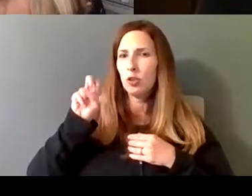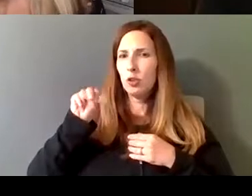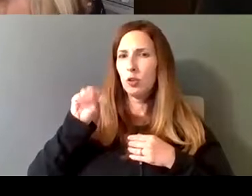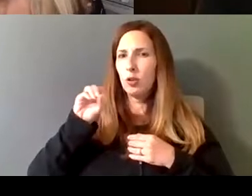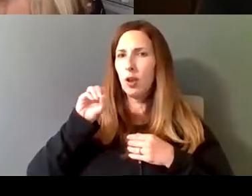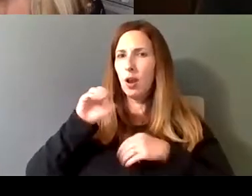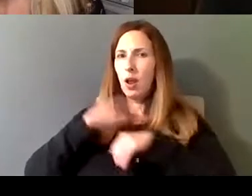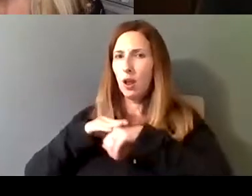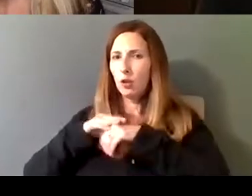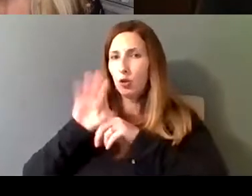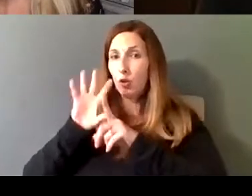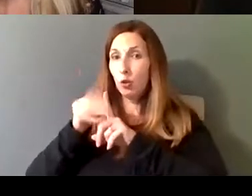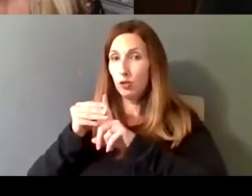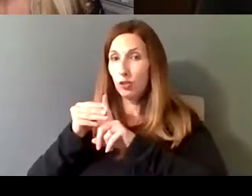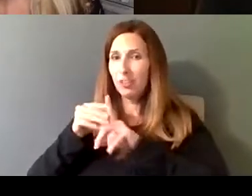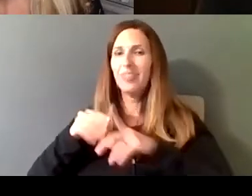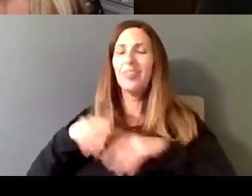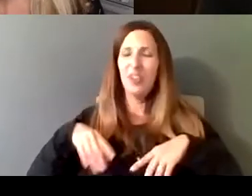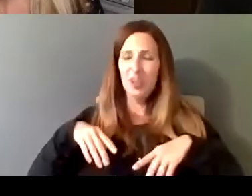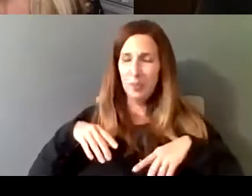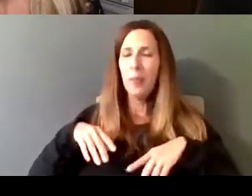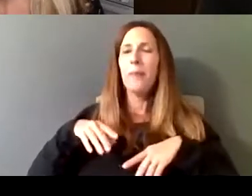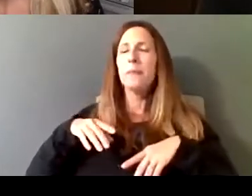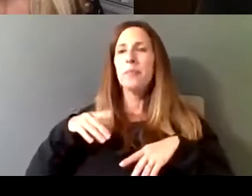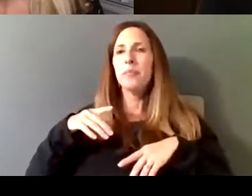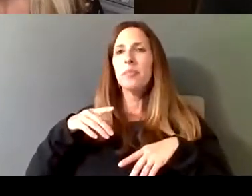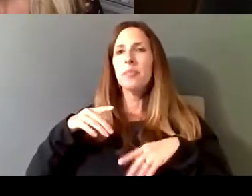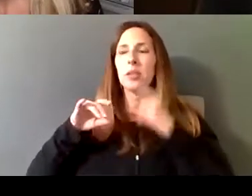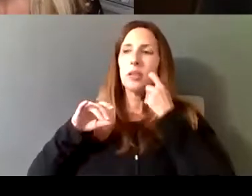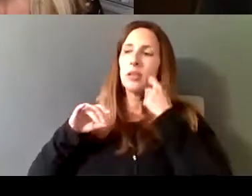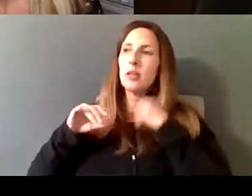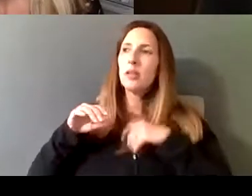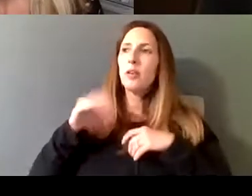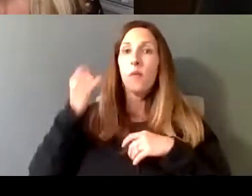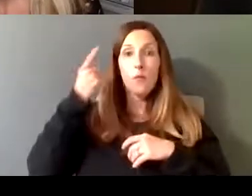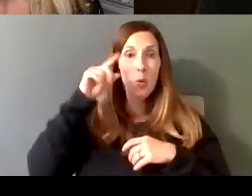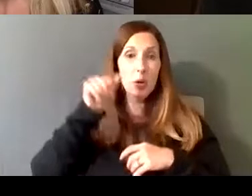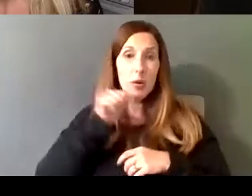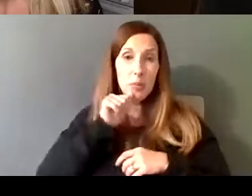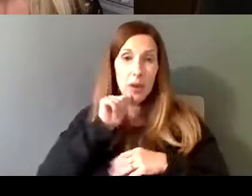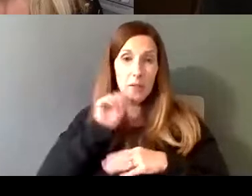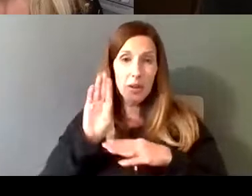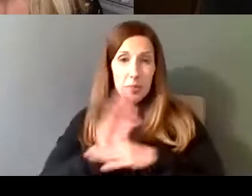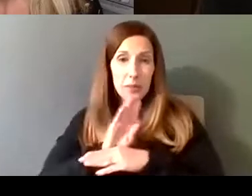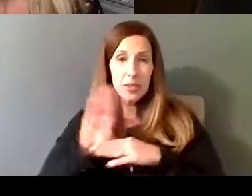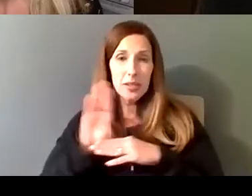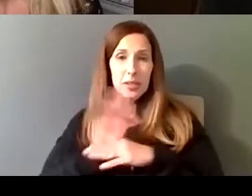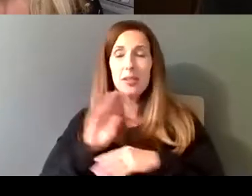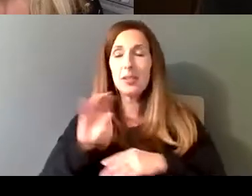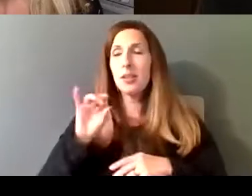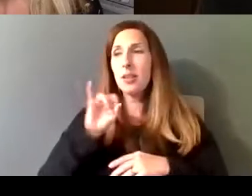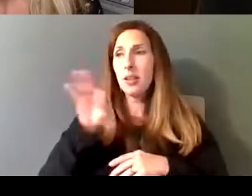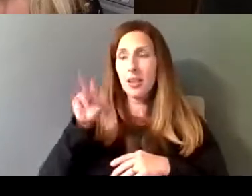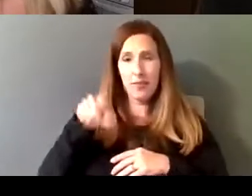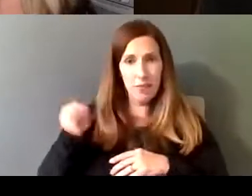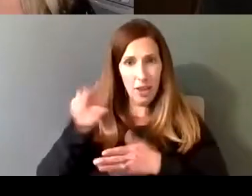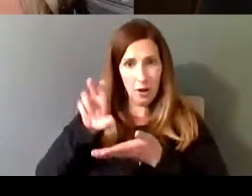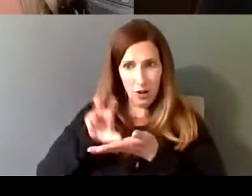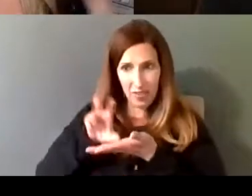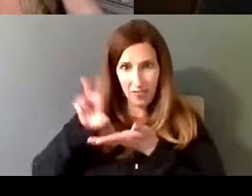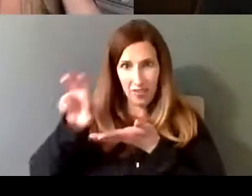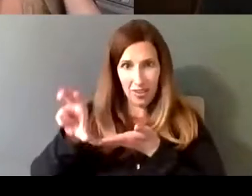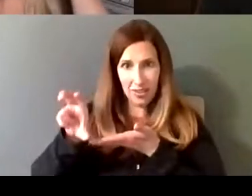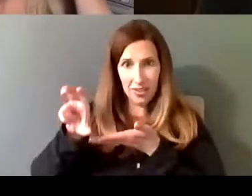of, for businesses, for private businesses, if they're investing in these kinds of language